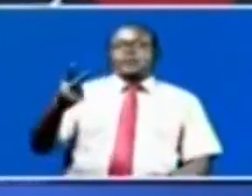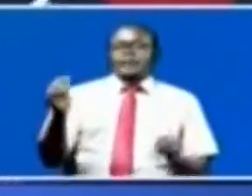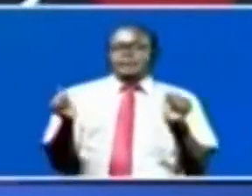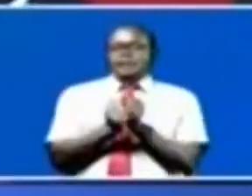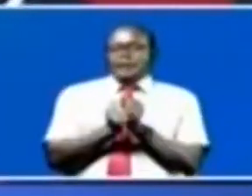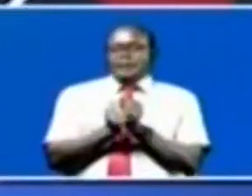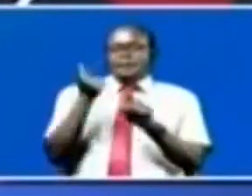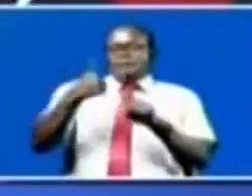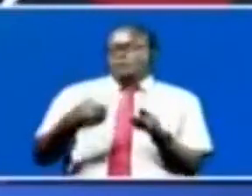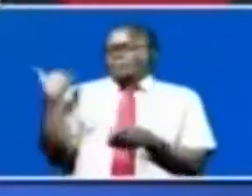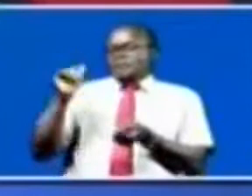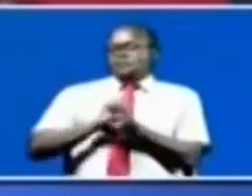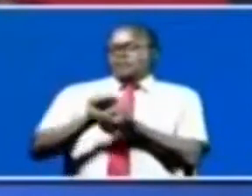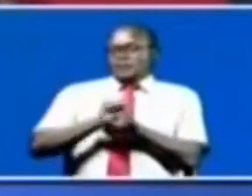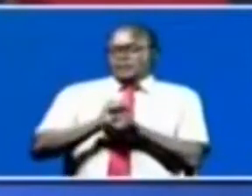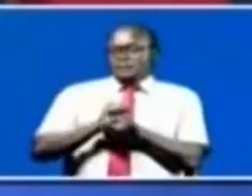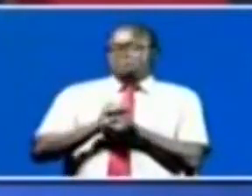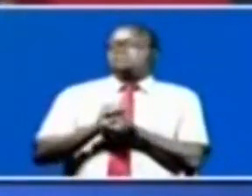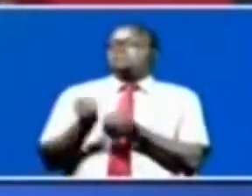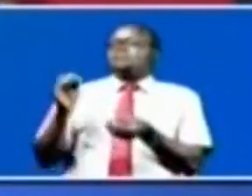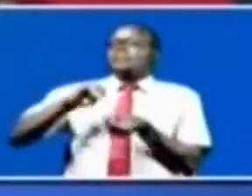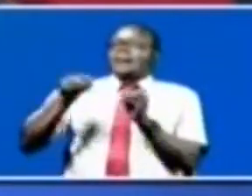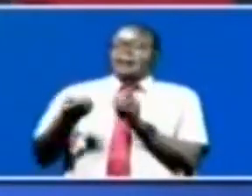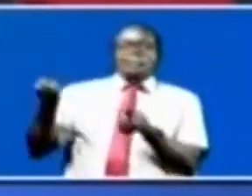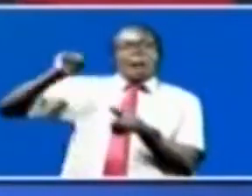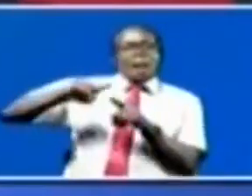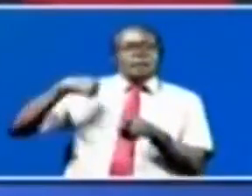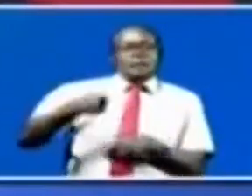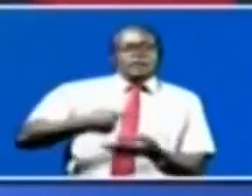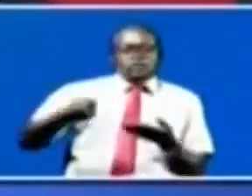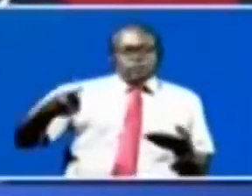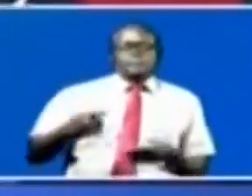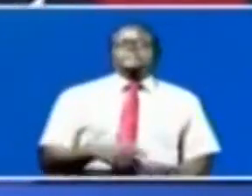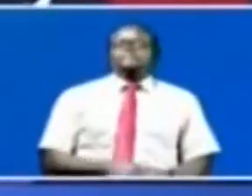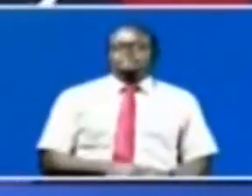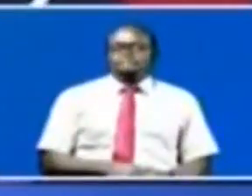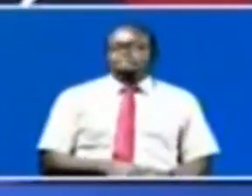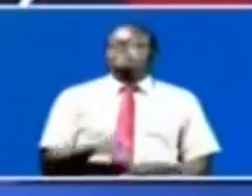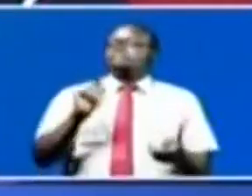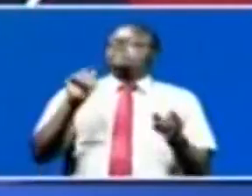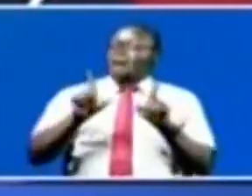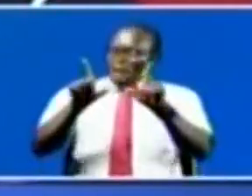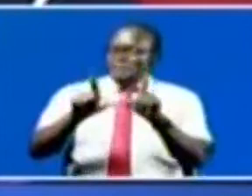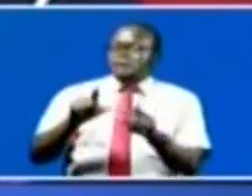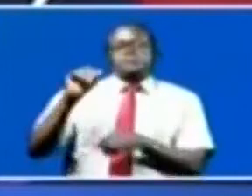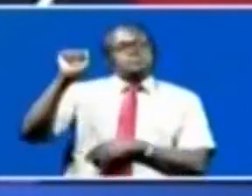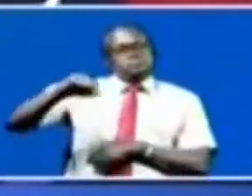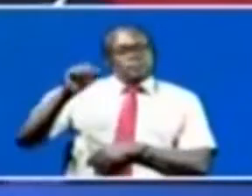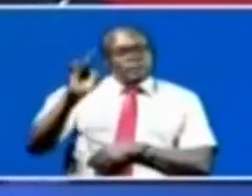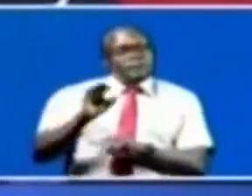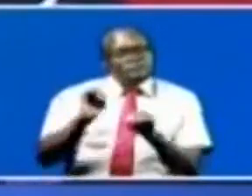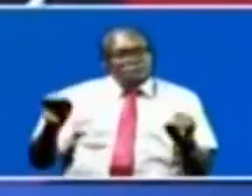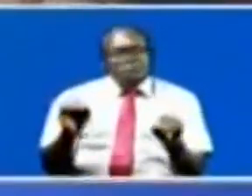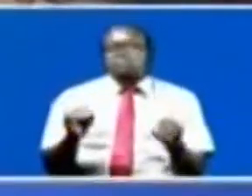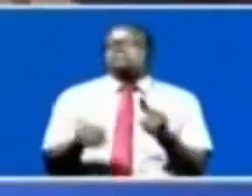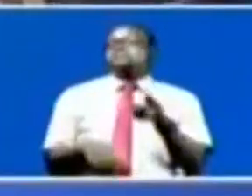per Friday, and I know the number will increase by next week. You renew our license and we'll be in good